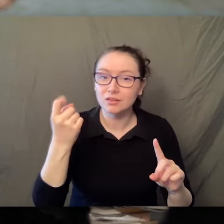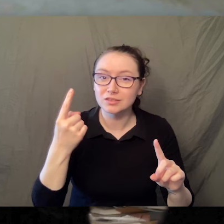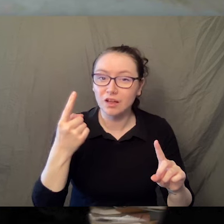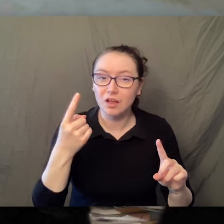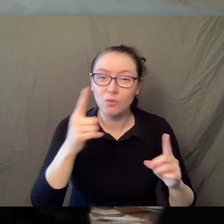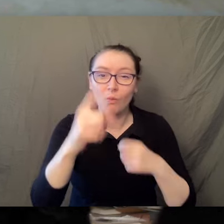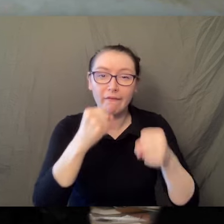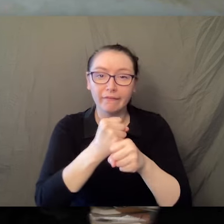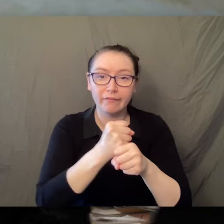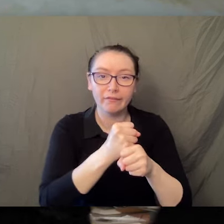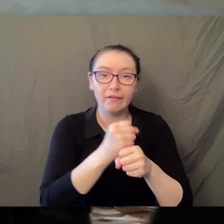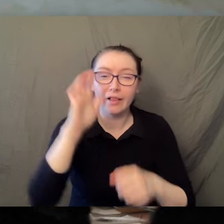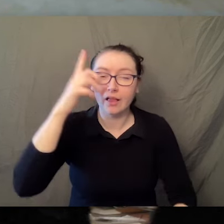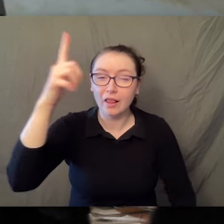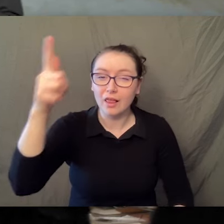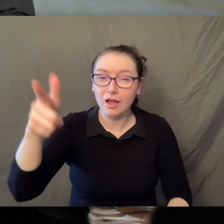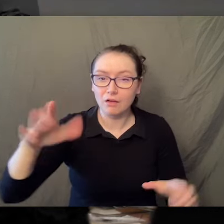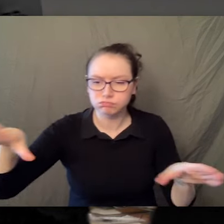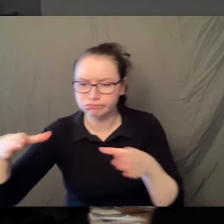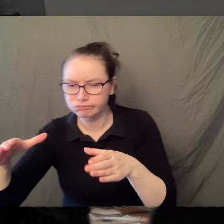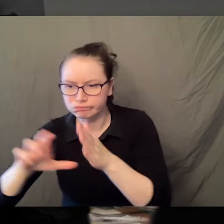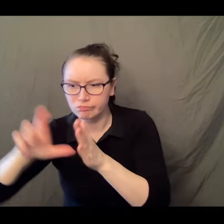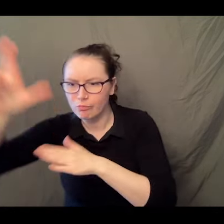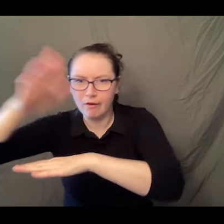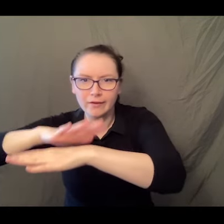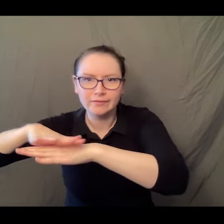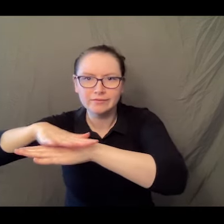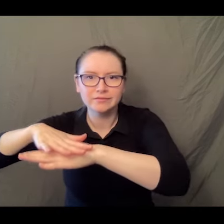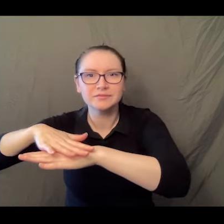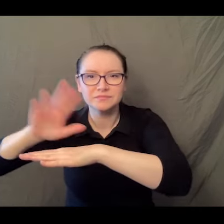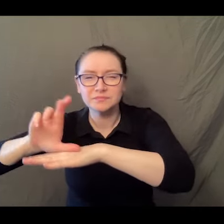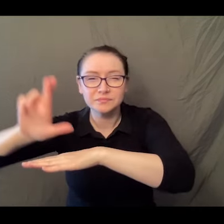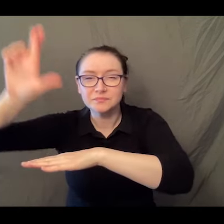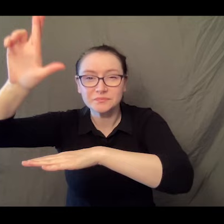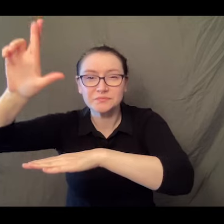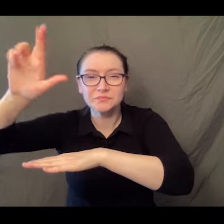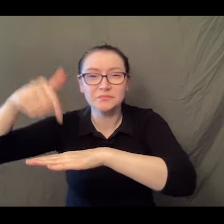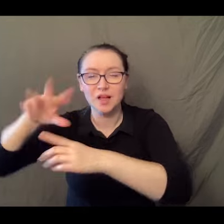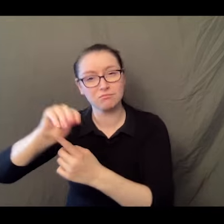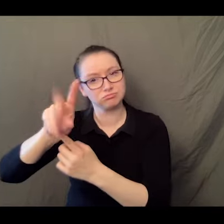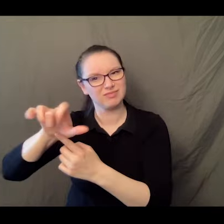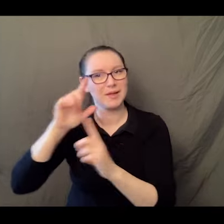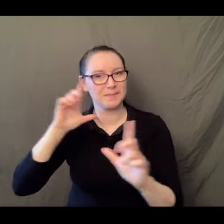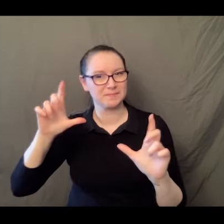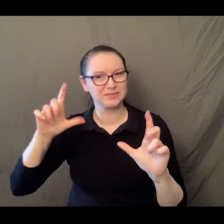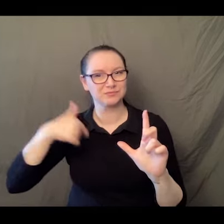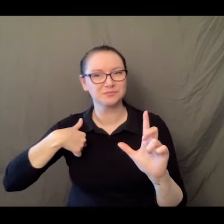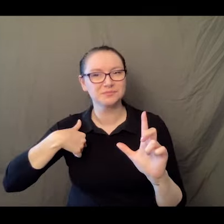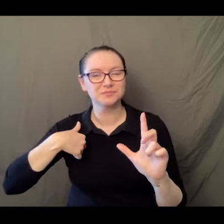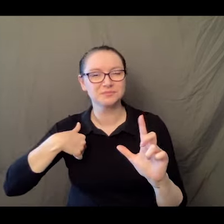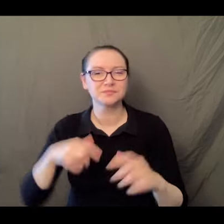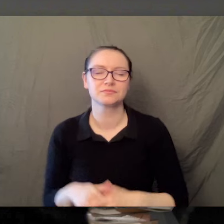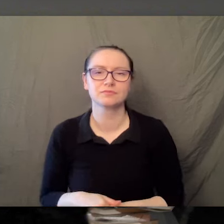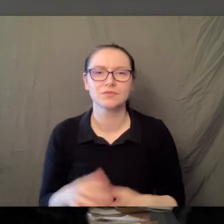else. And yet, here's that same pad, just over a year later. I took this photo about 1 a.m., the morning the